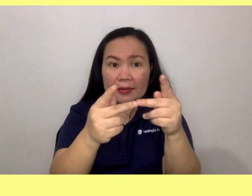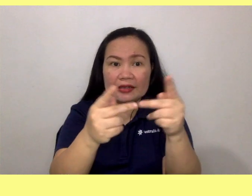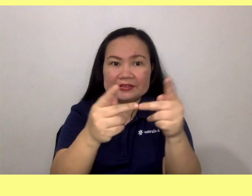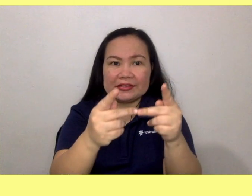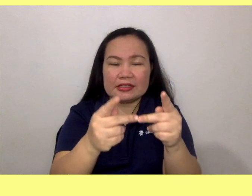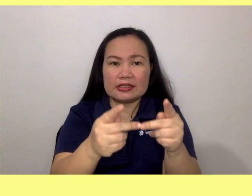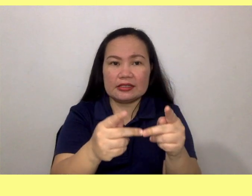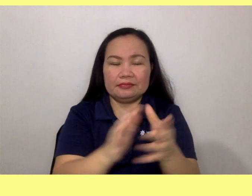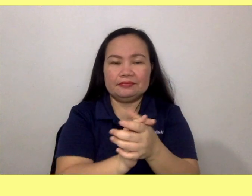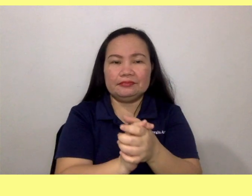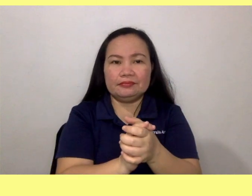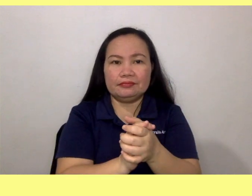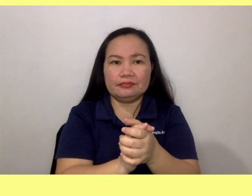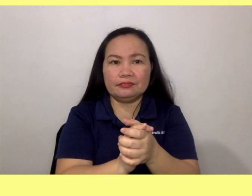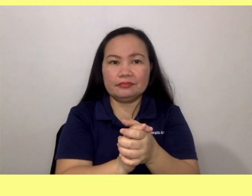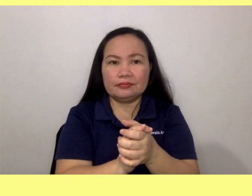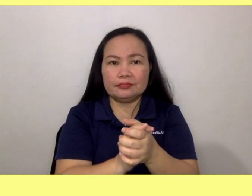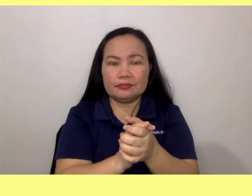coordinate system.